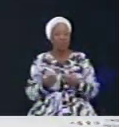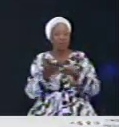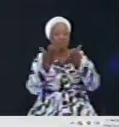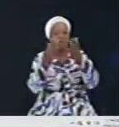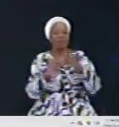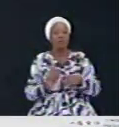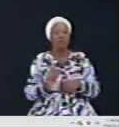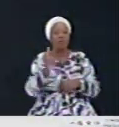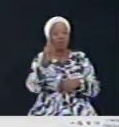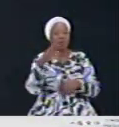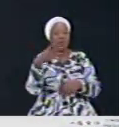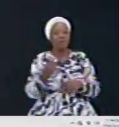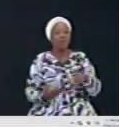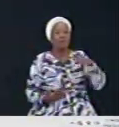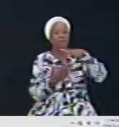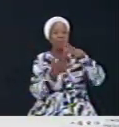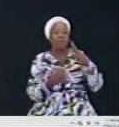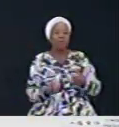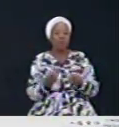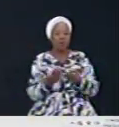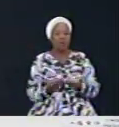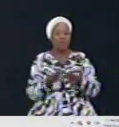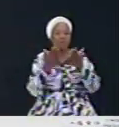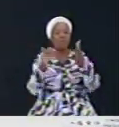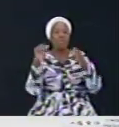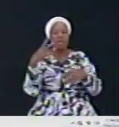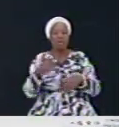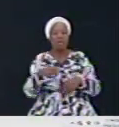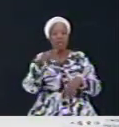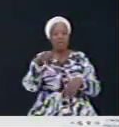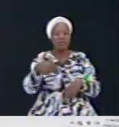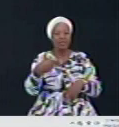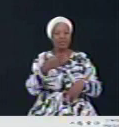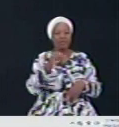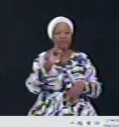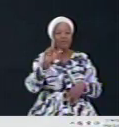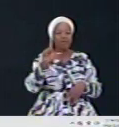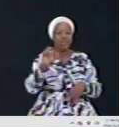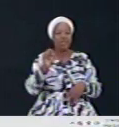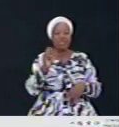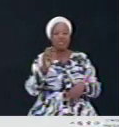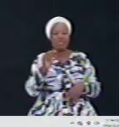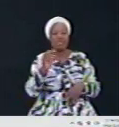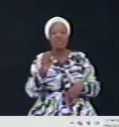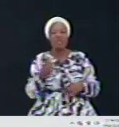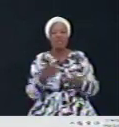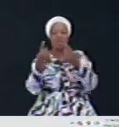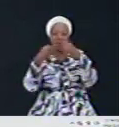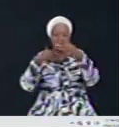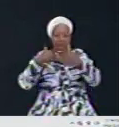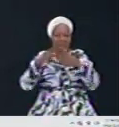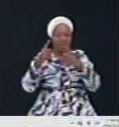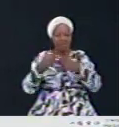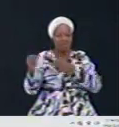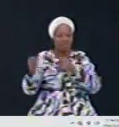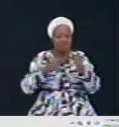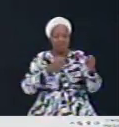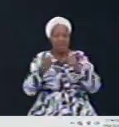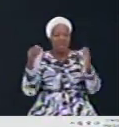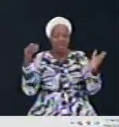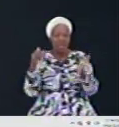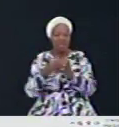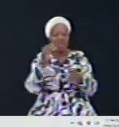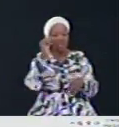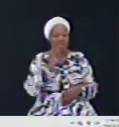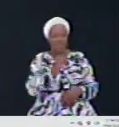burnt offering, the Philistines drew near to battle against Israel.